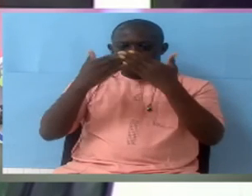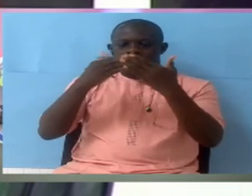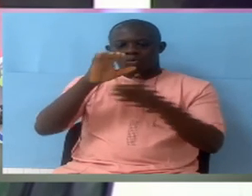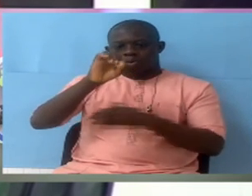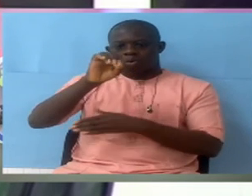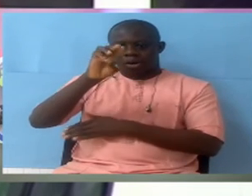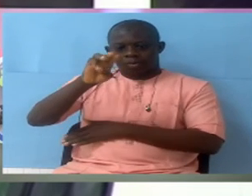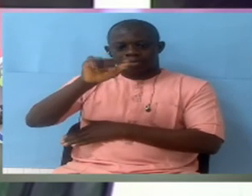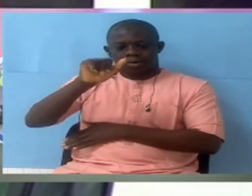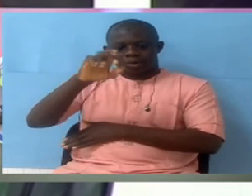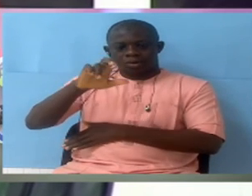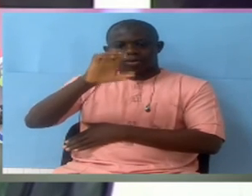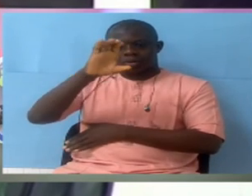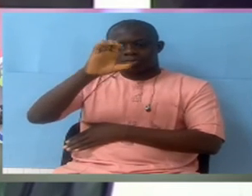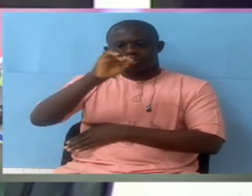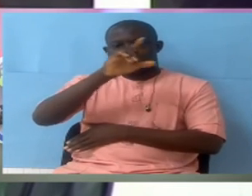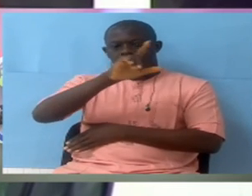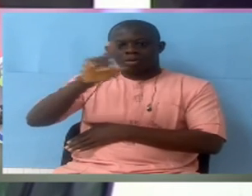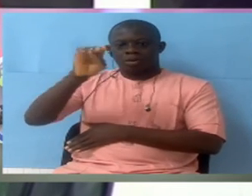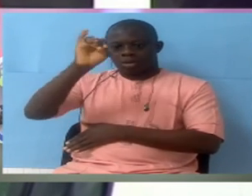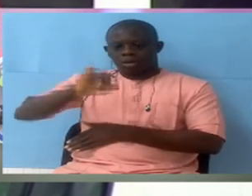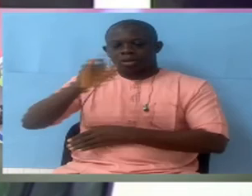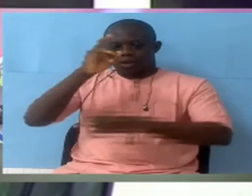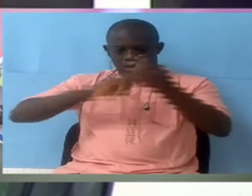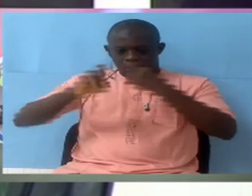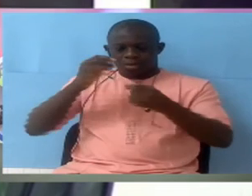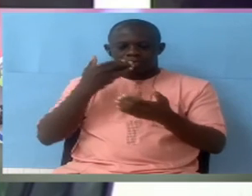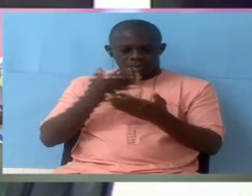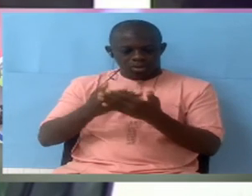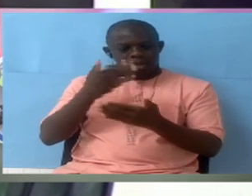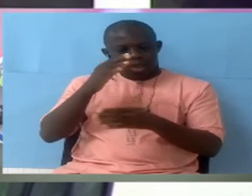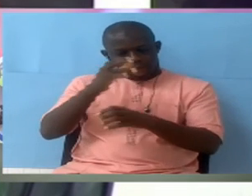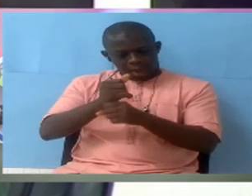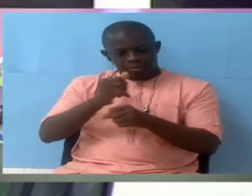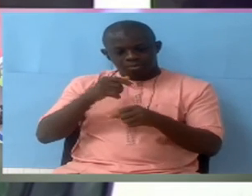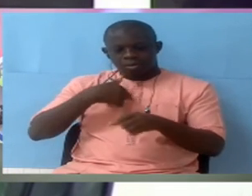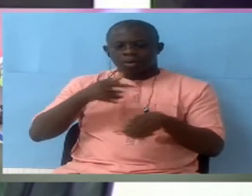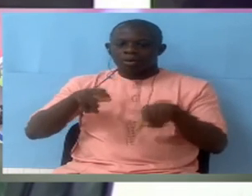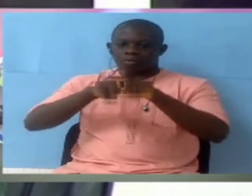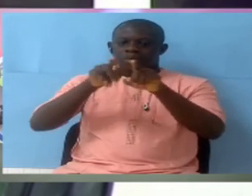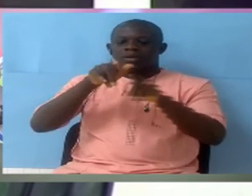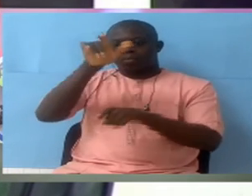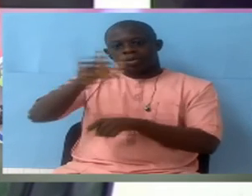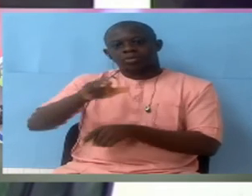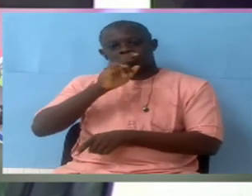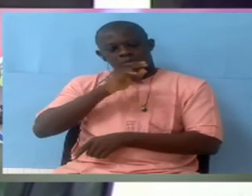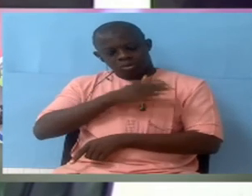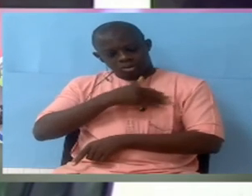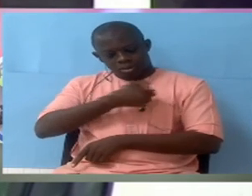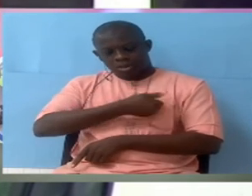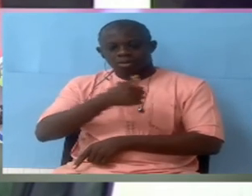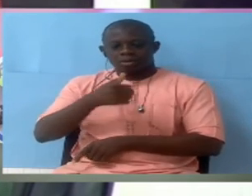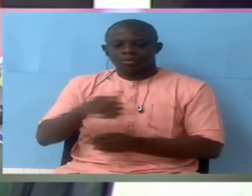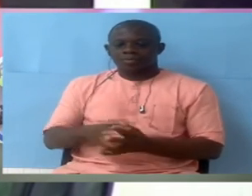la waxati Omar Koli né. Please help me with the medic. Dimbele ma ci fajj kat yi. He said